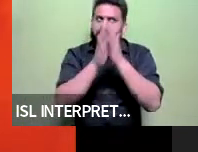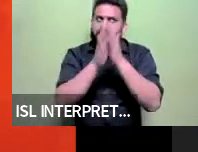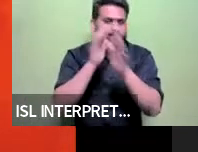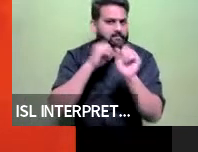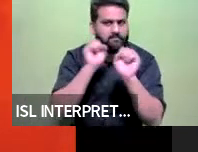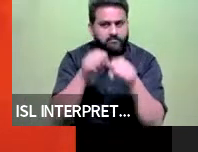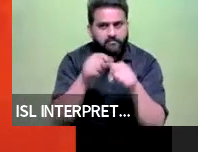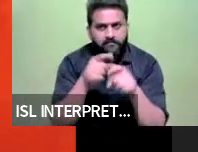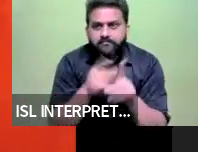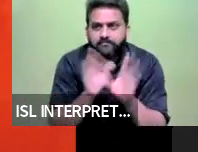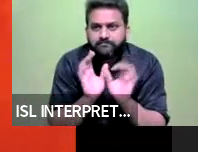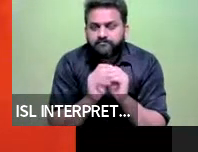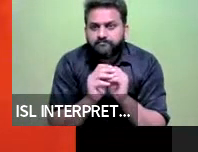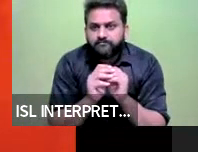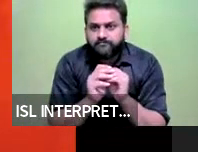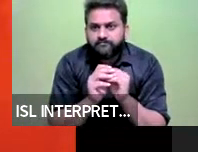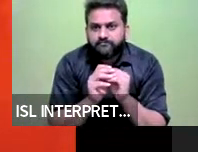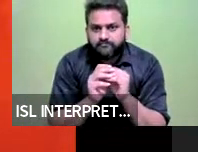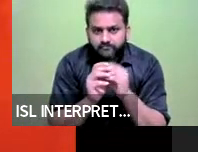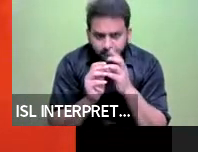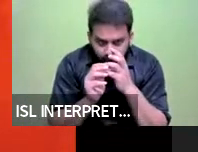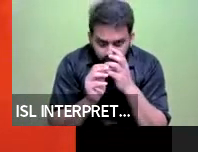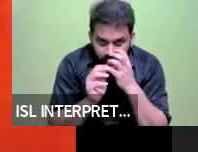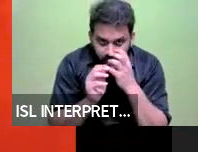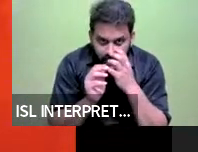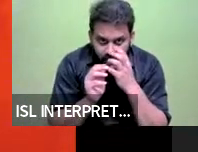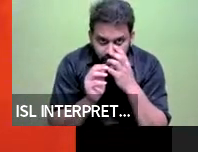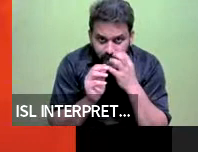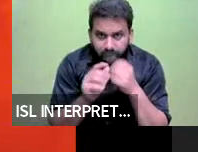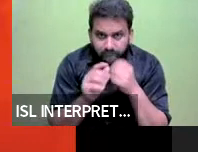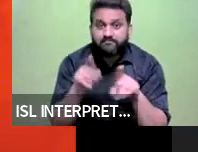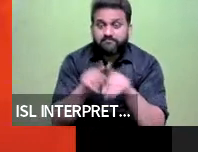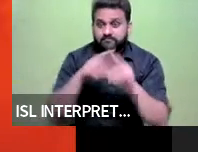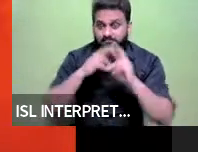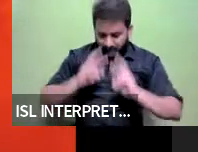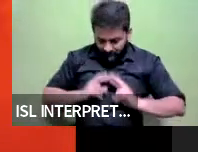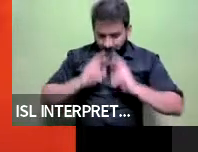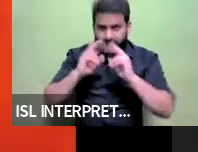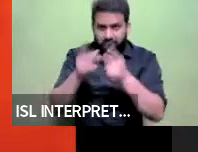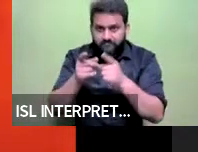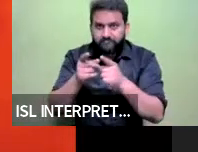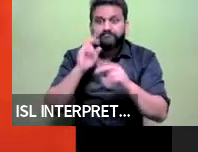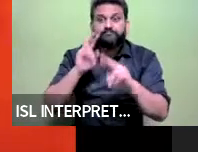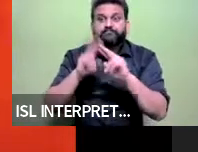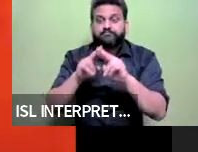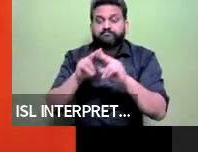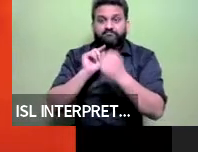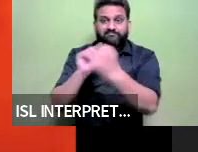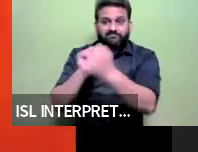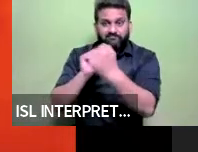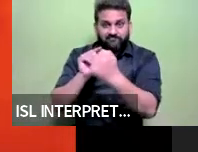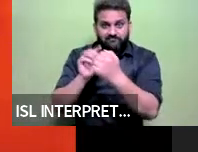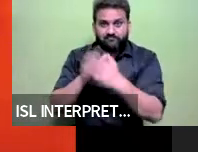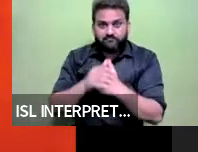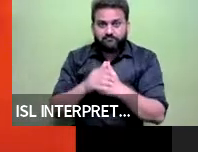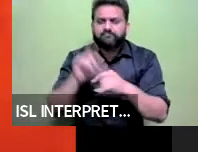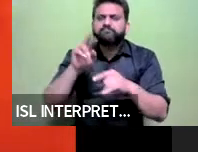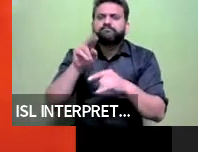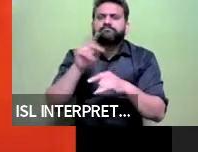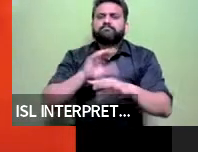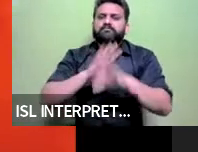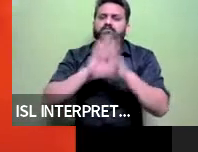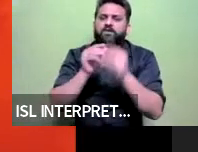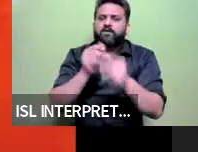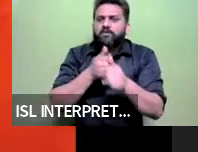can do that. As a respondent, if you are arguing, the whole thing you can follow